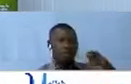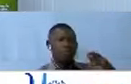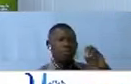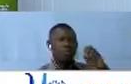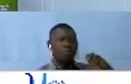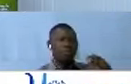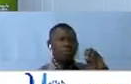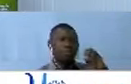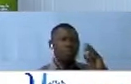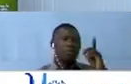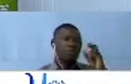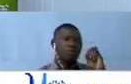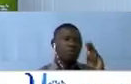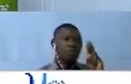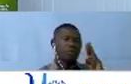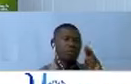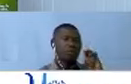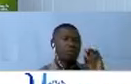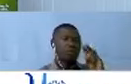Omuru Haidara.